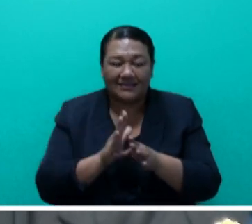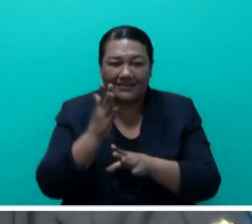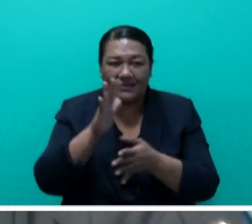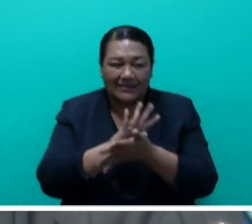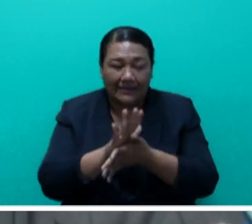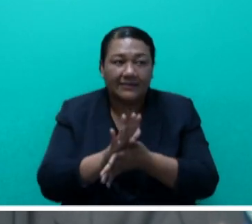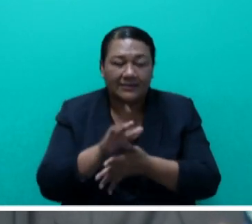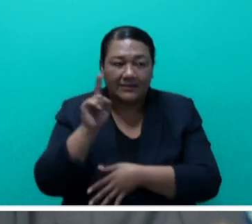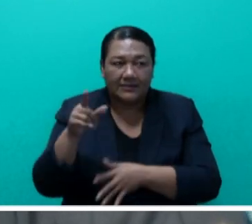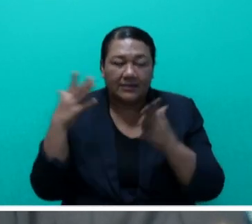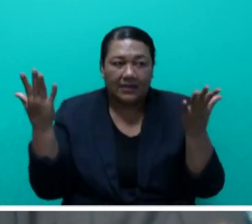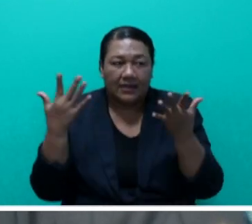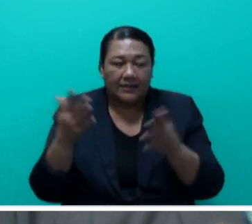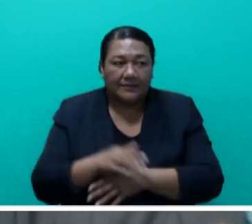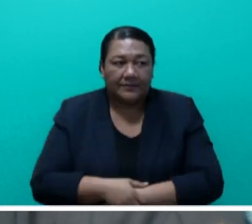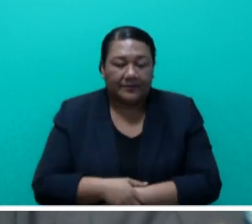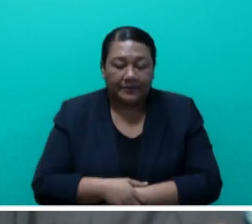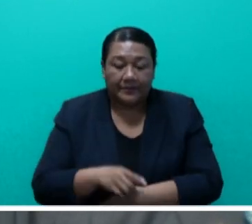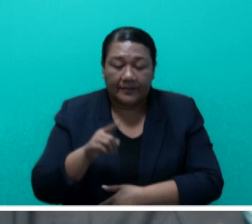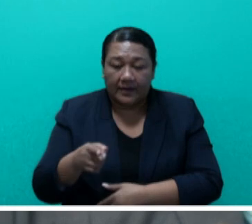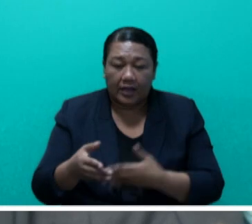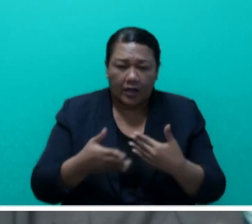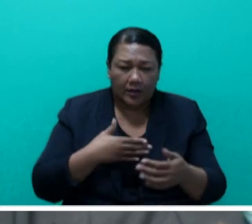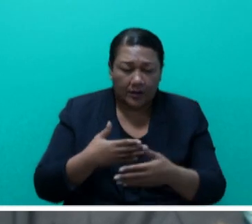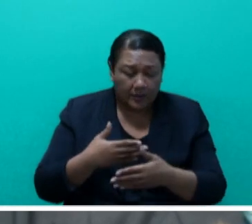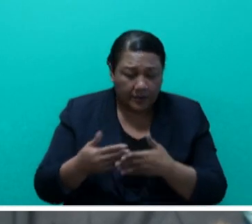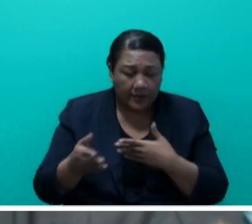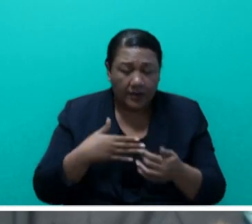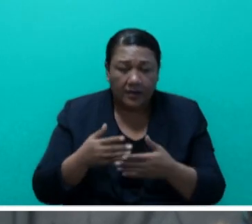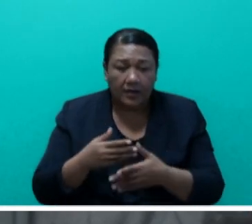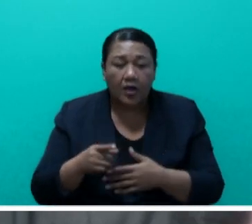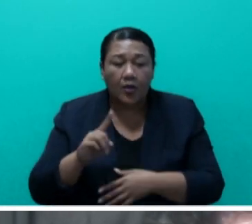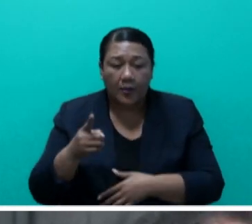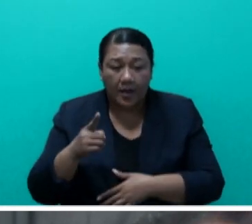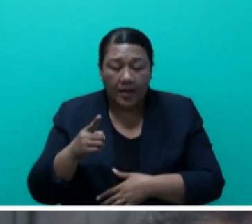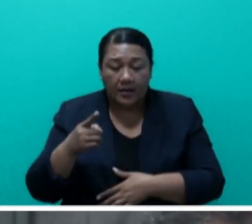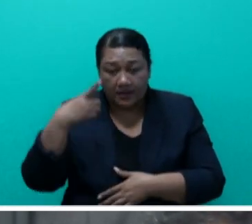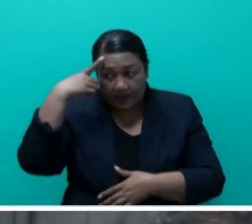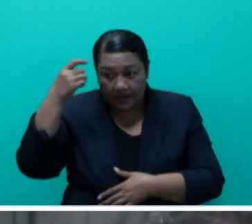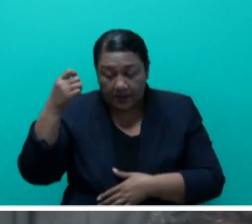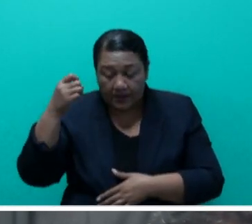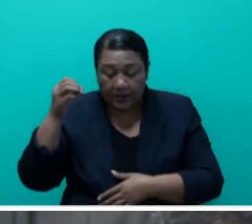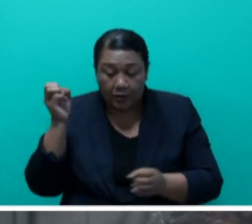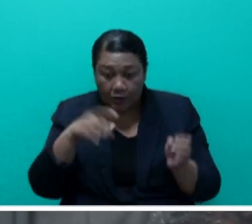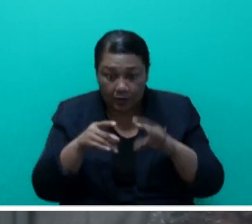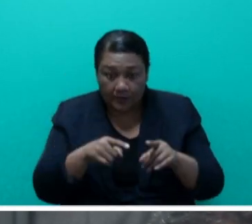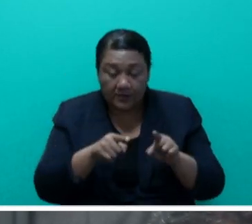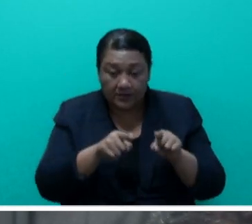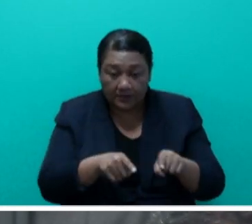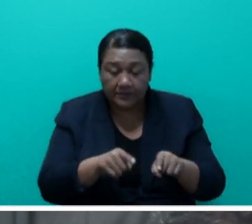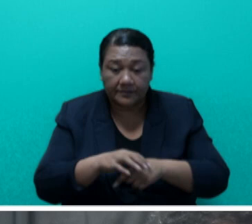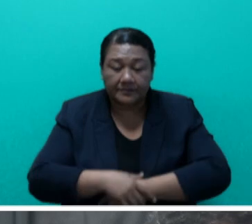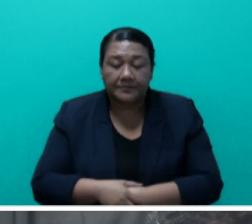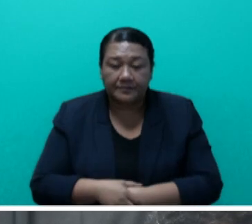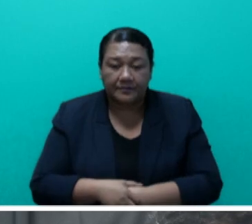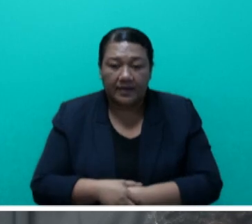15 years initiative is part of the Fiji nationally determined contribution, where countries set